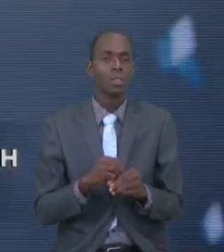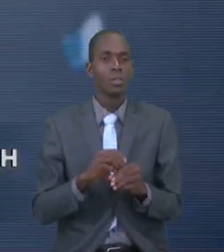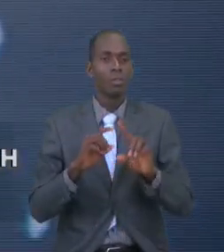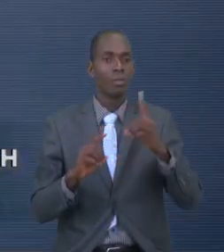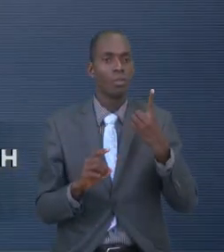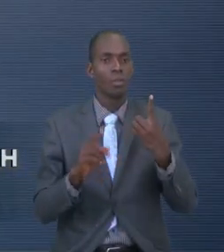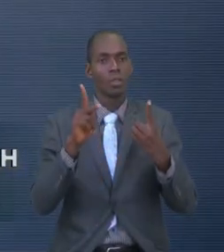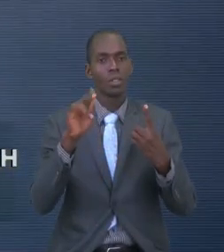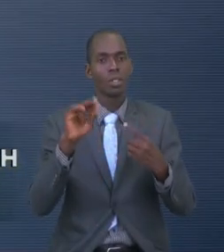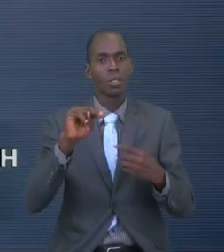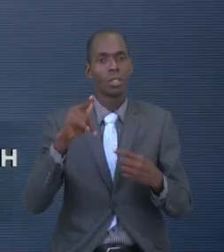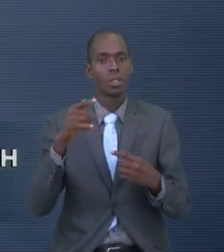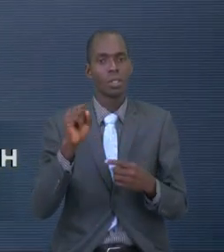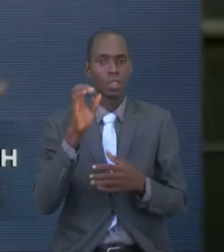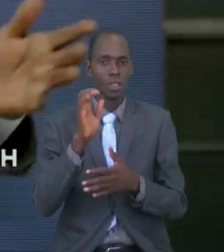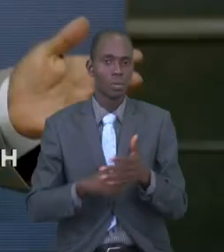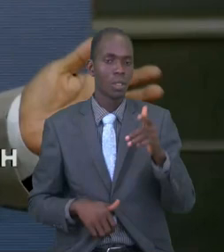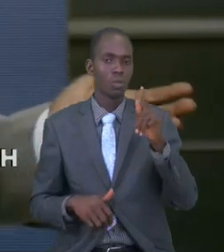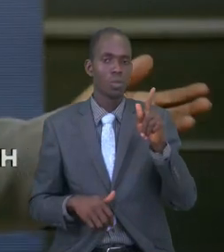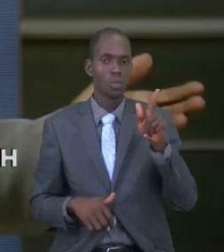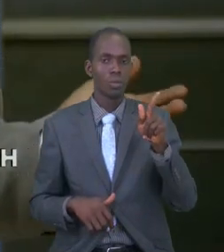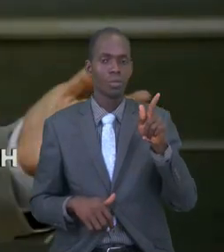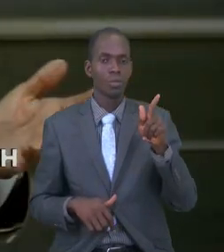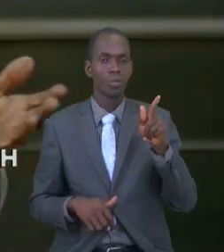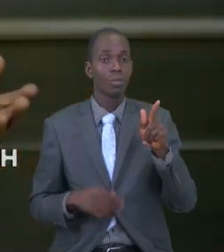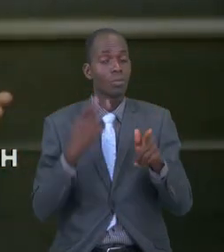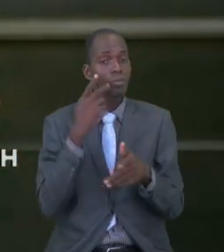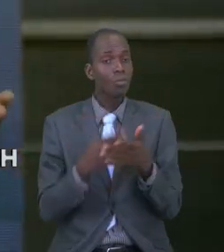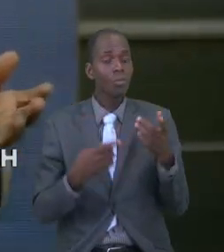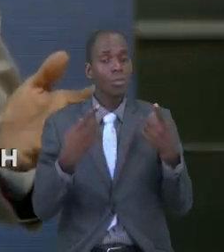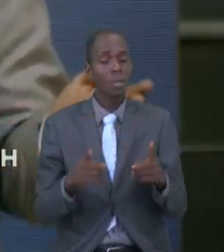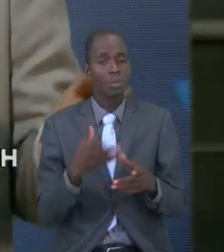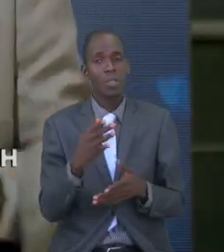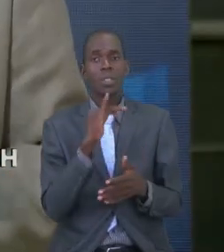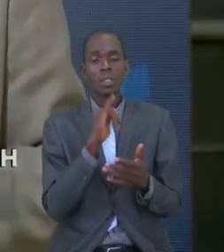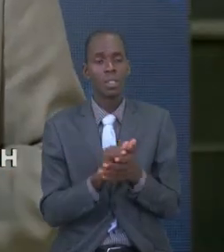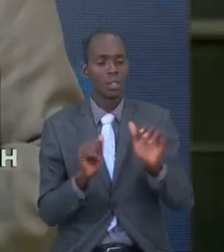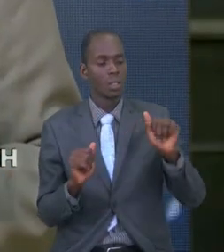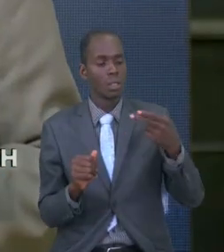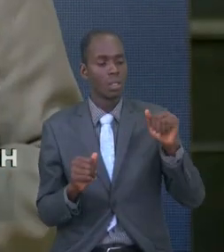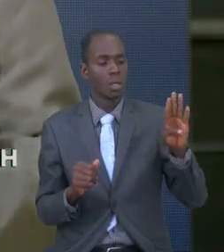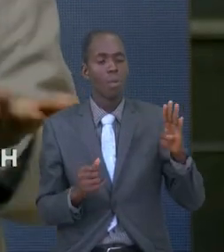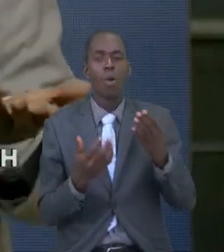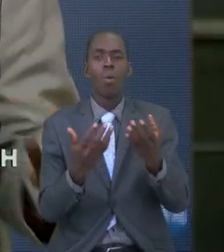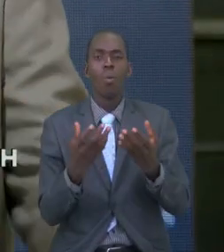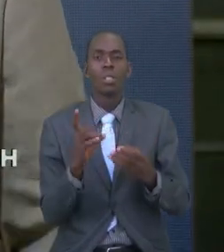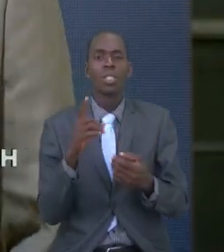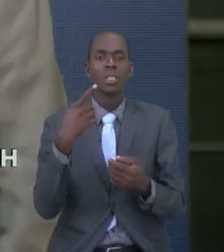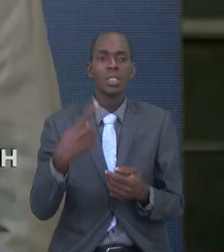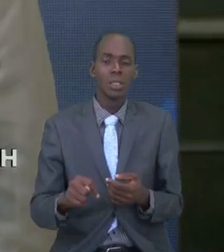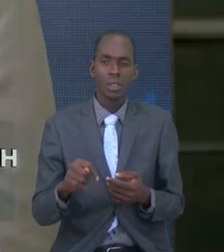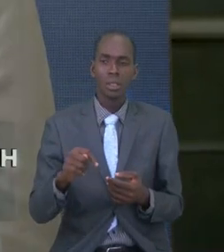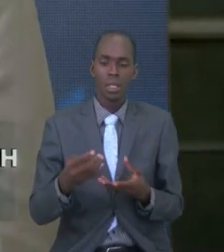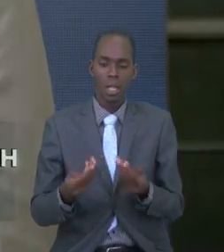1 Kings, what had happened is Ahab wanted the vineyard of Naboth. And Naboth